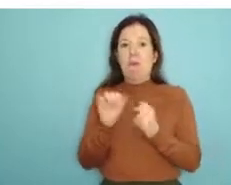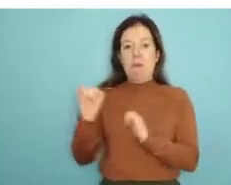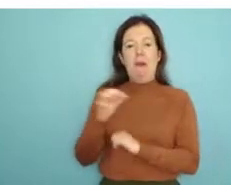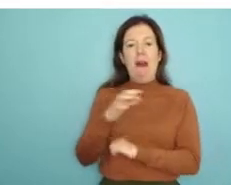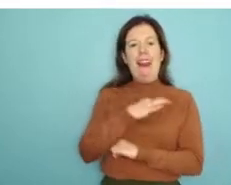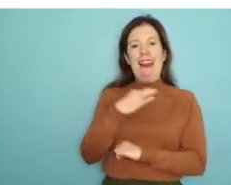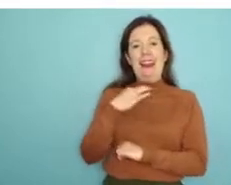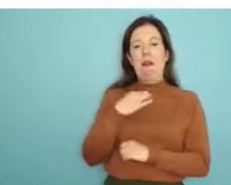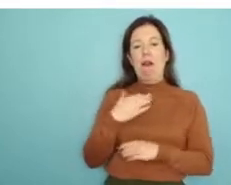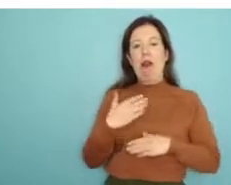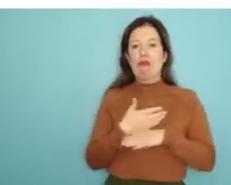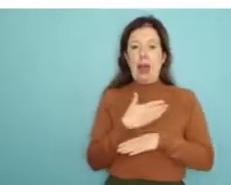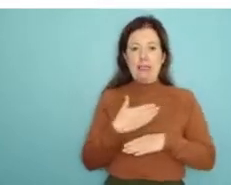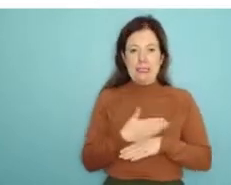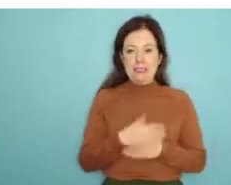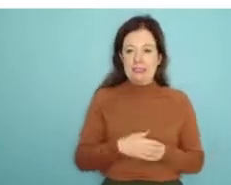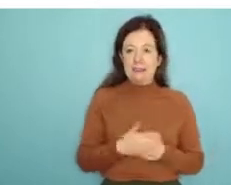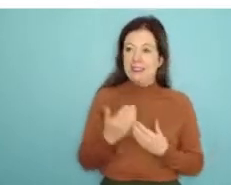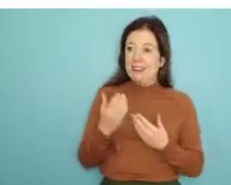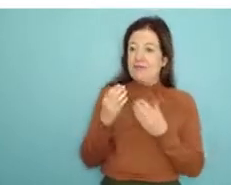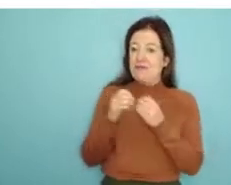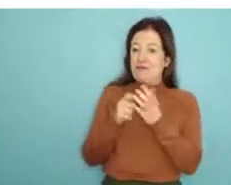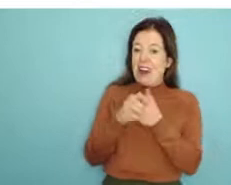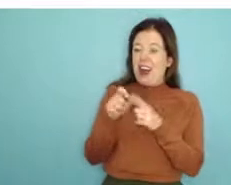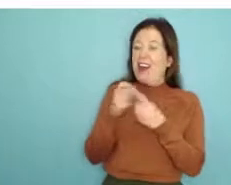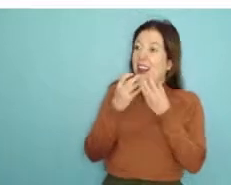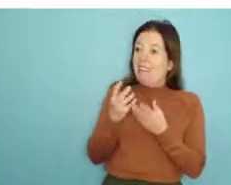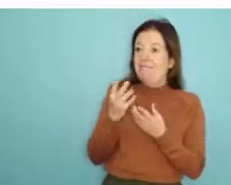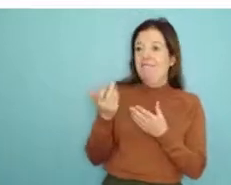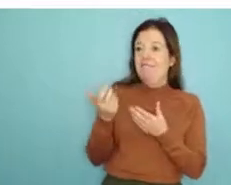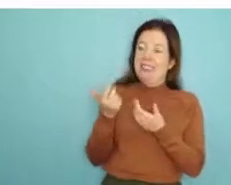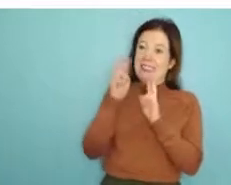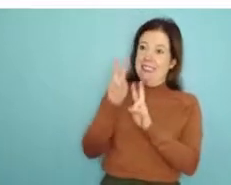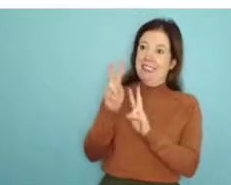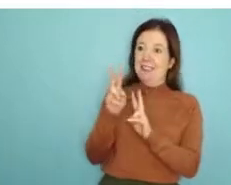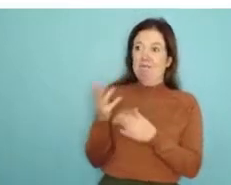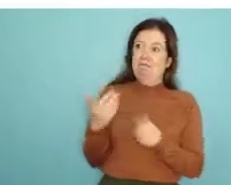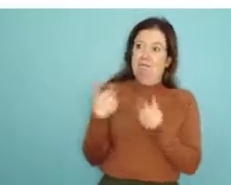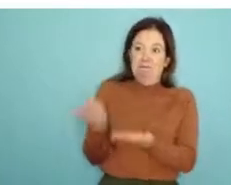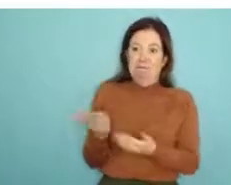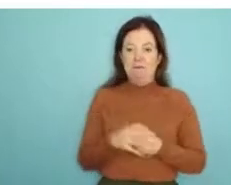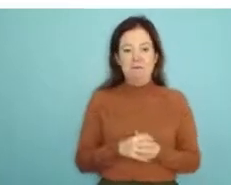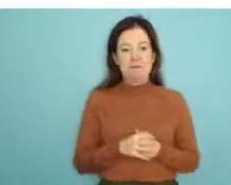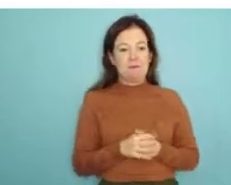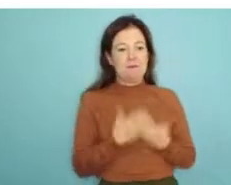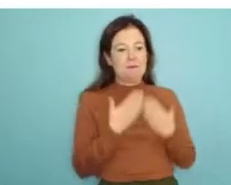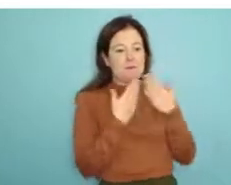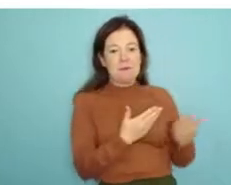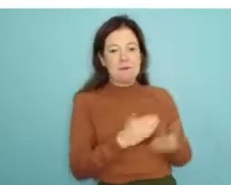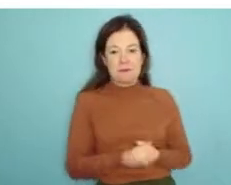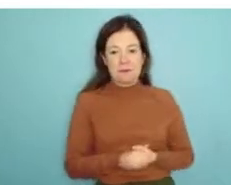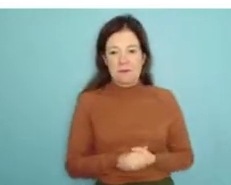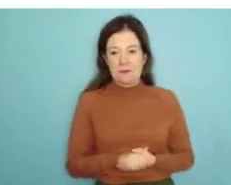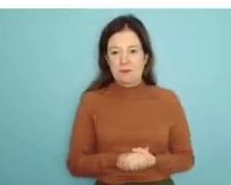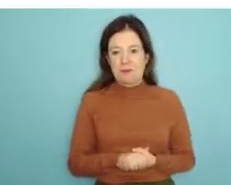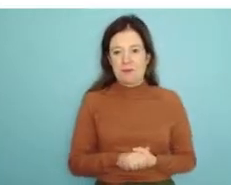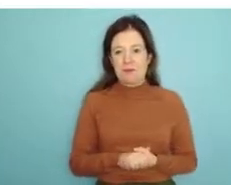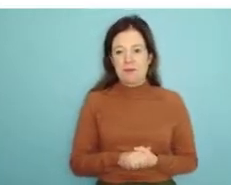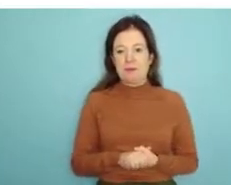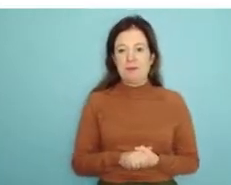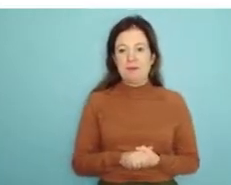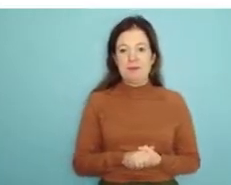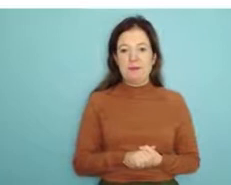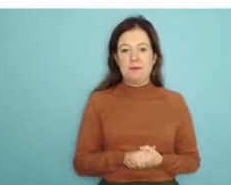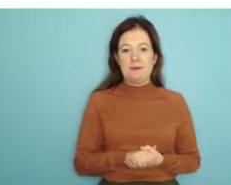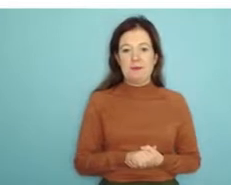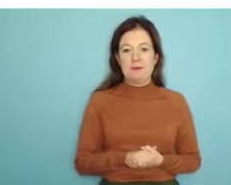practice. So lovely to see you, Brad. Over to you. Thank you very much, Sunny. So it's